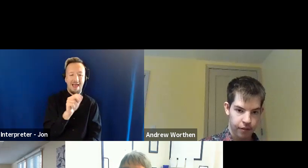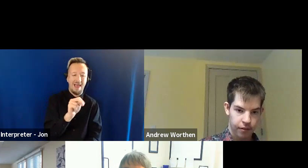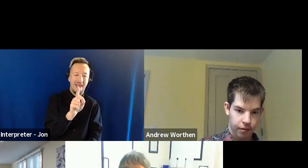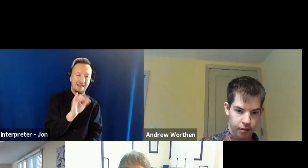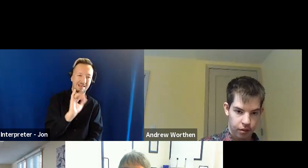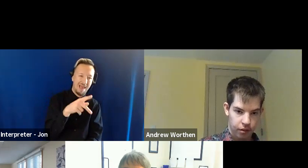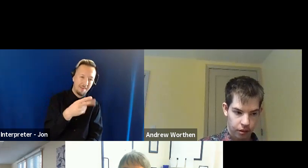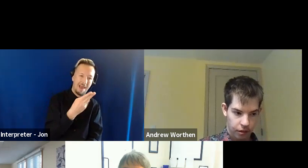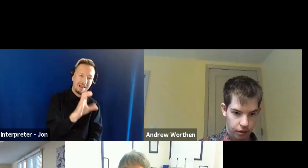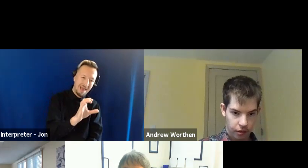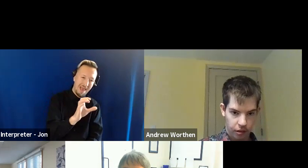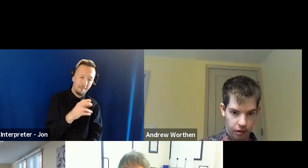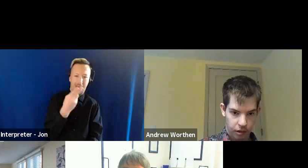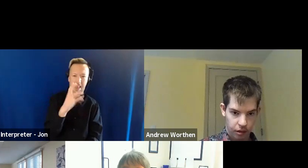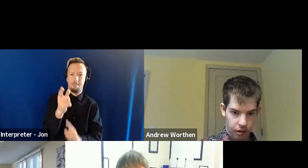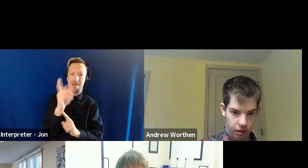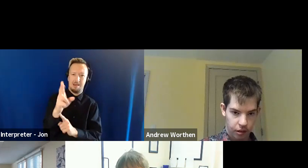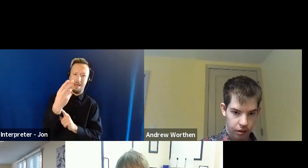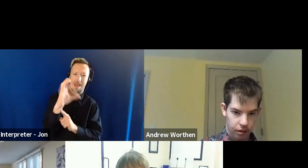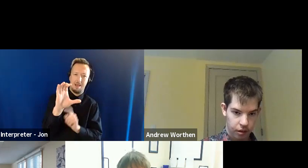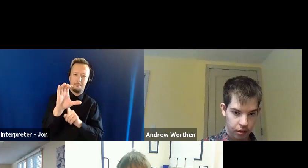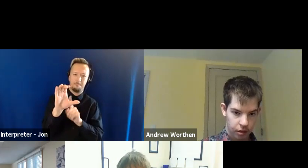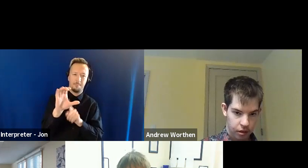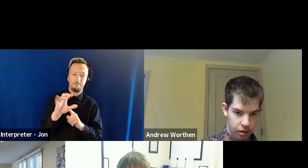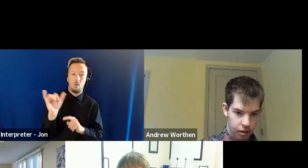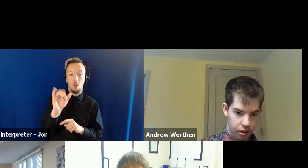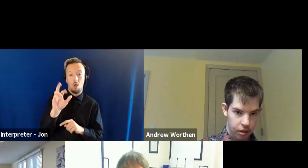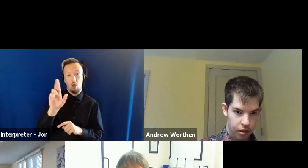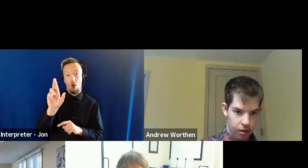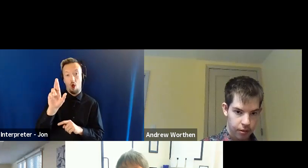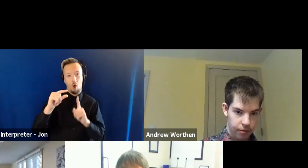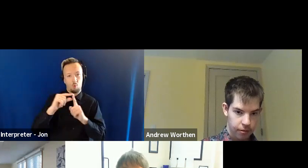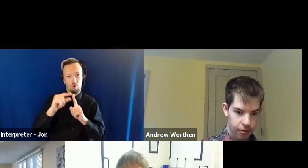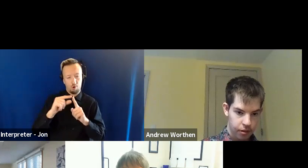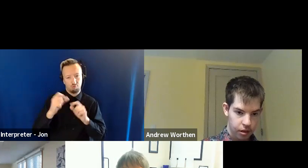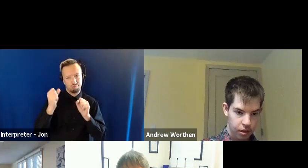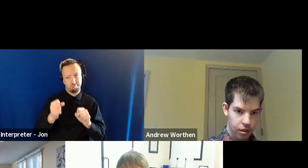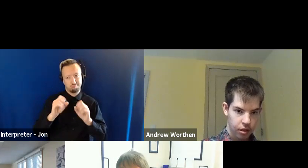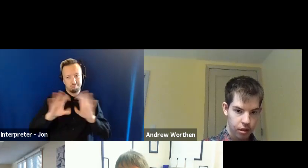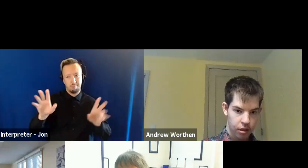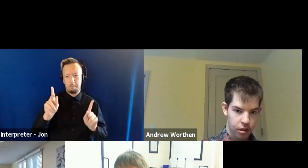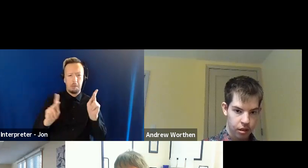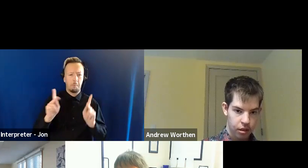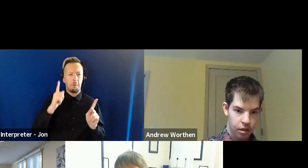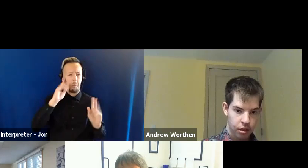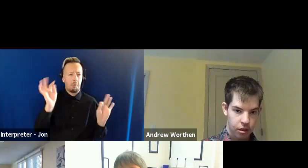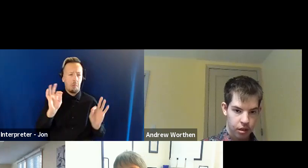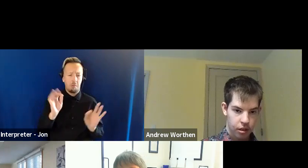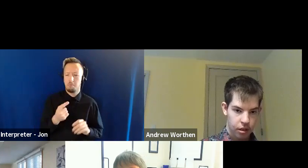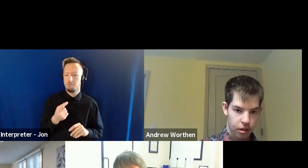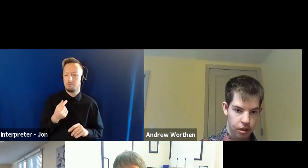spots. Handicap was a big word. The R word was prevalent. No one thought twice about using